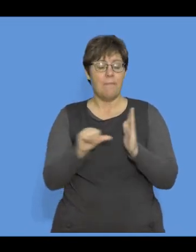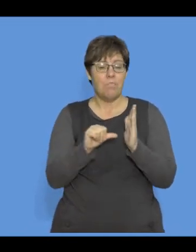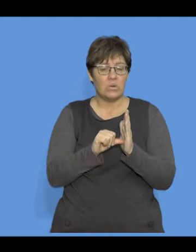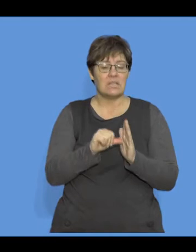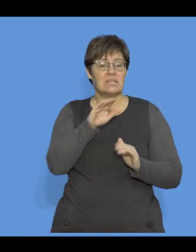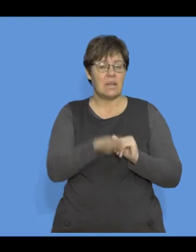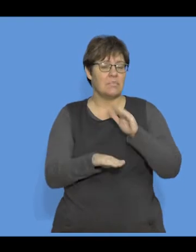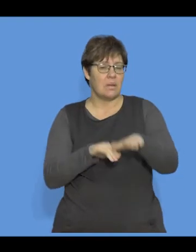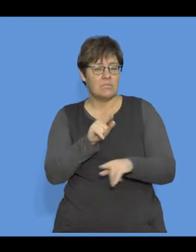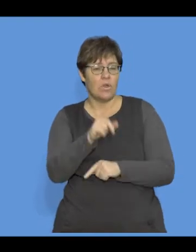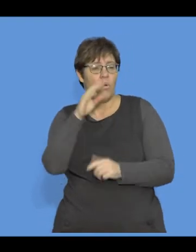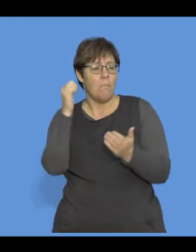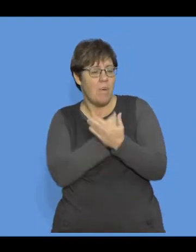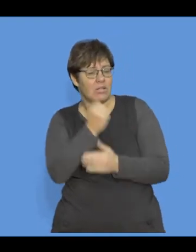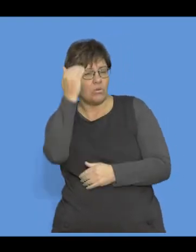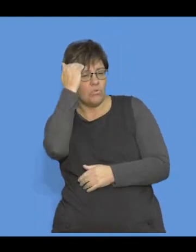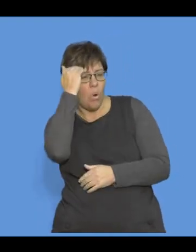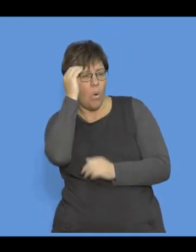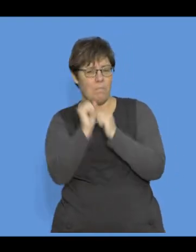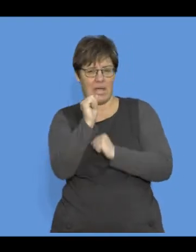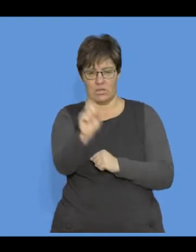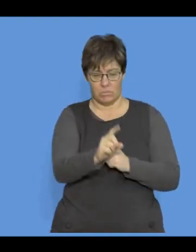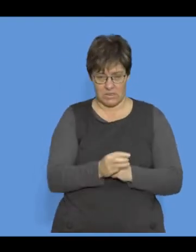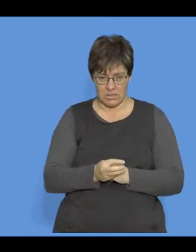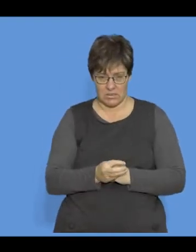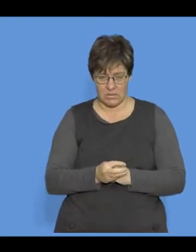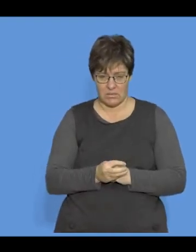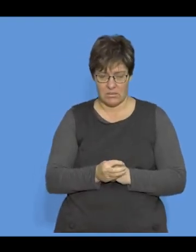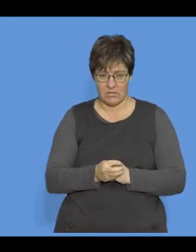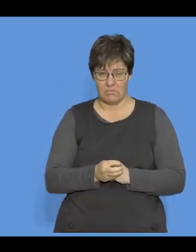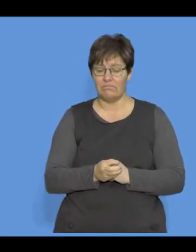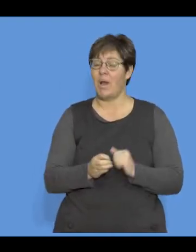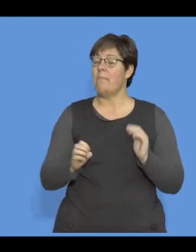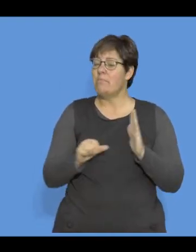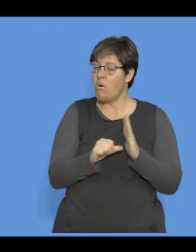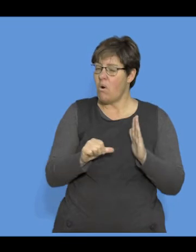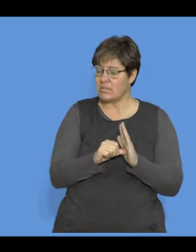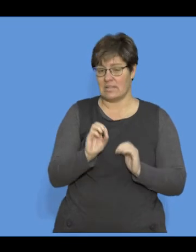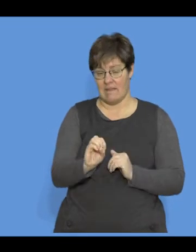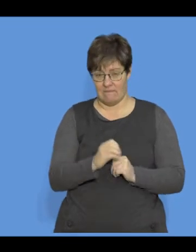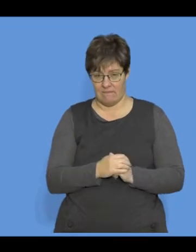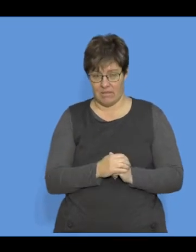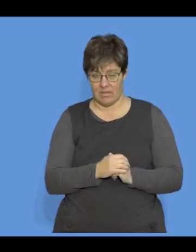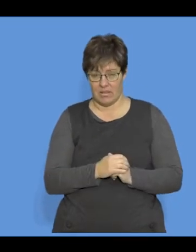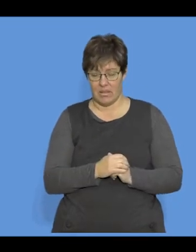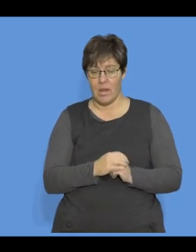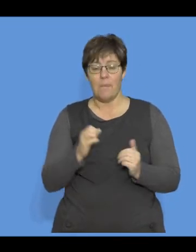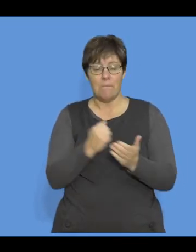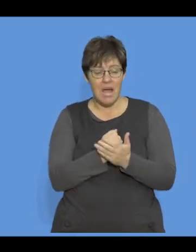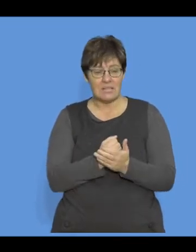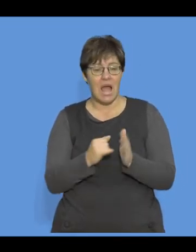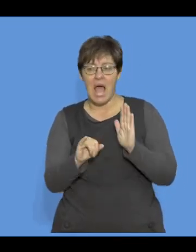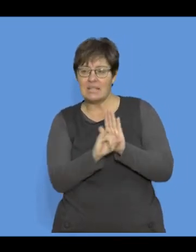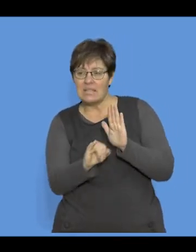and the things that you need to know about mechanics that are very important? Always identify vector